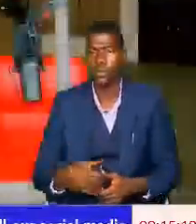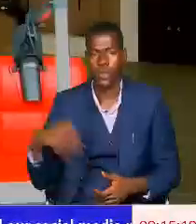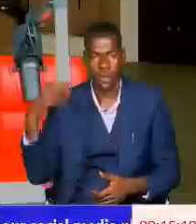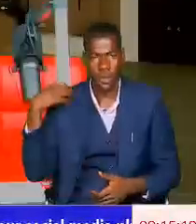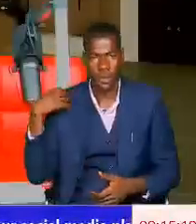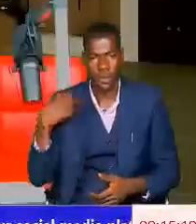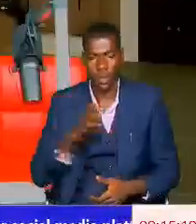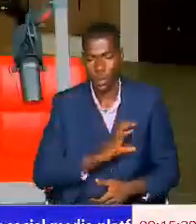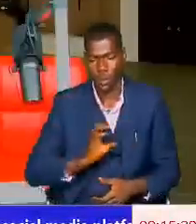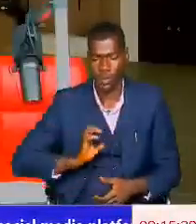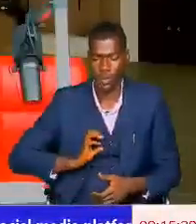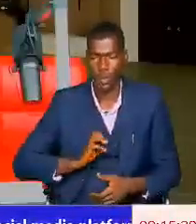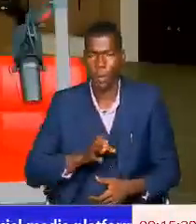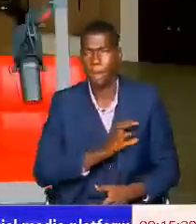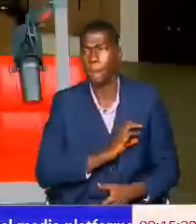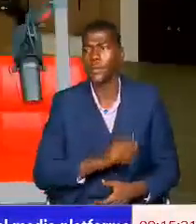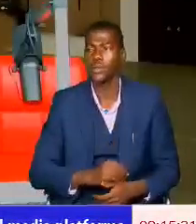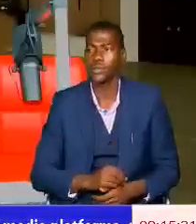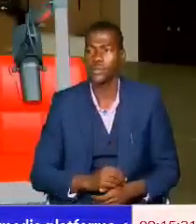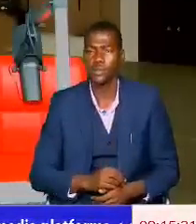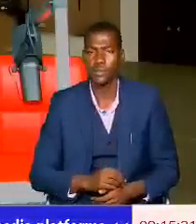collect microphone.